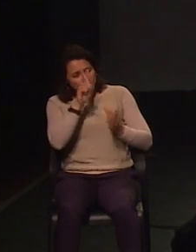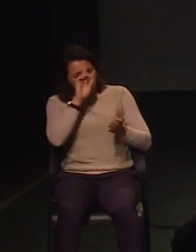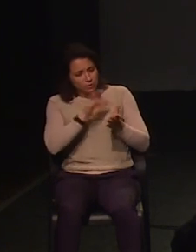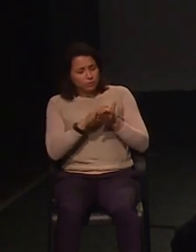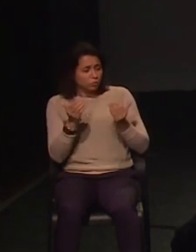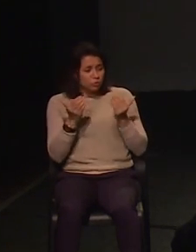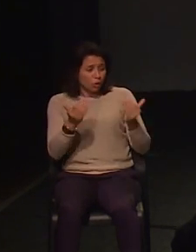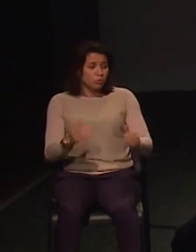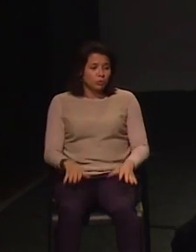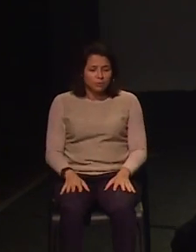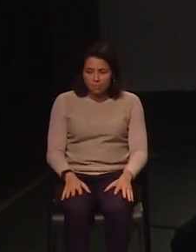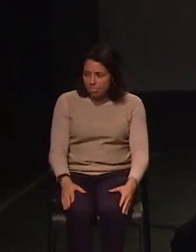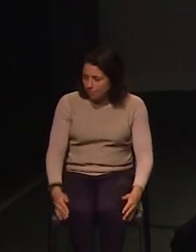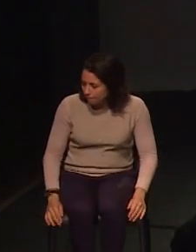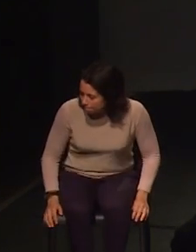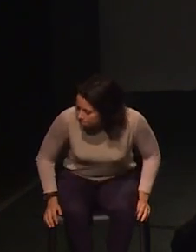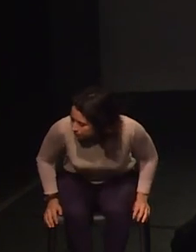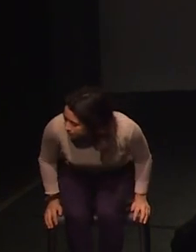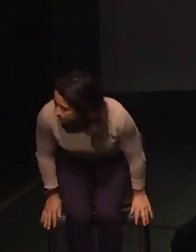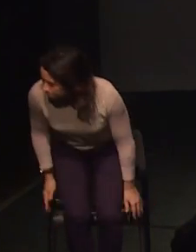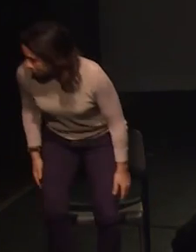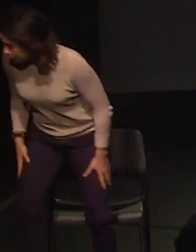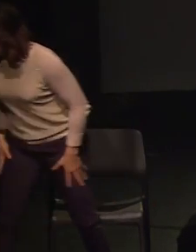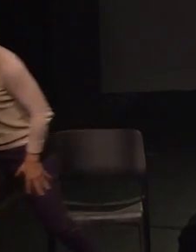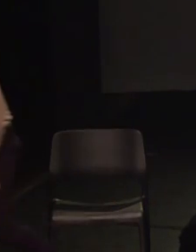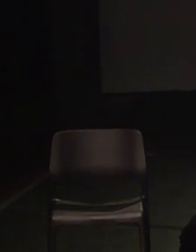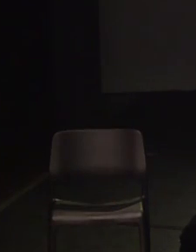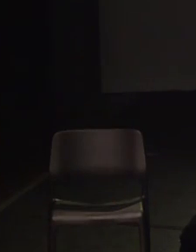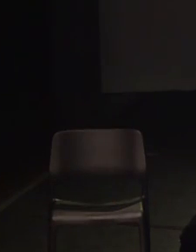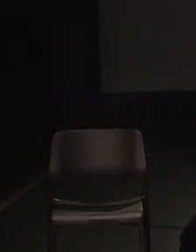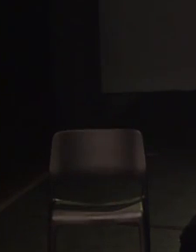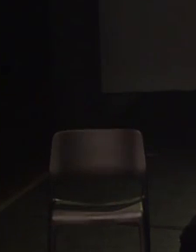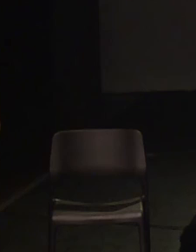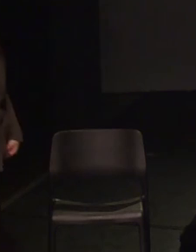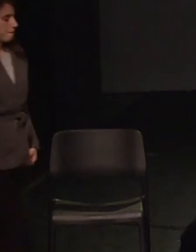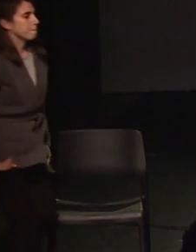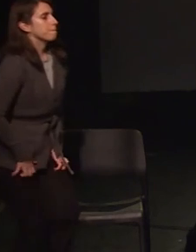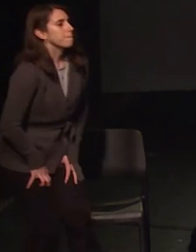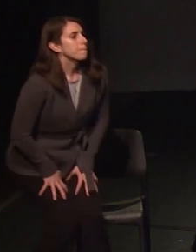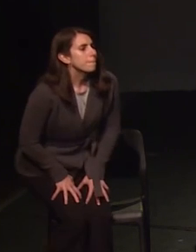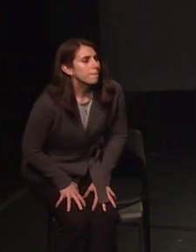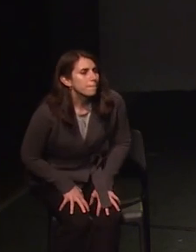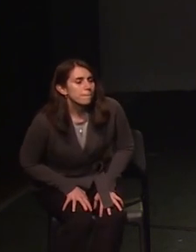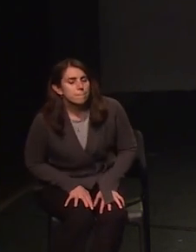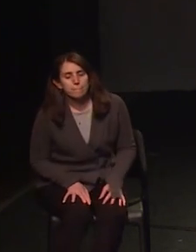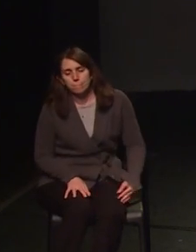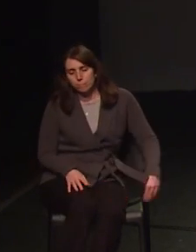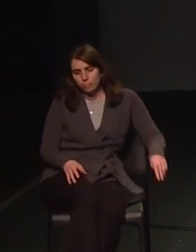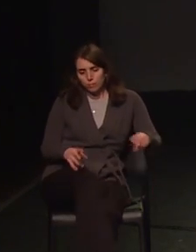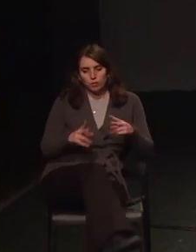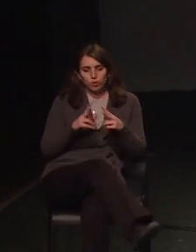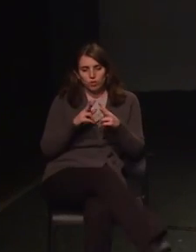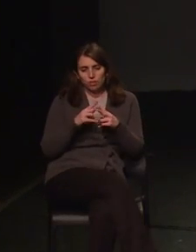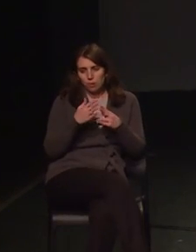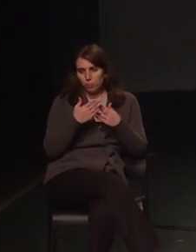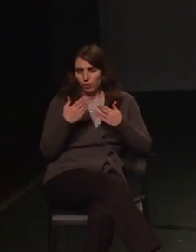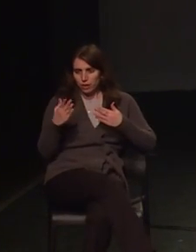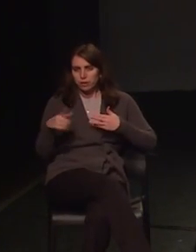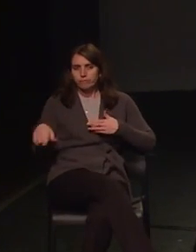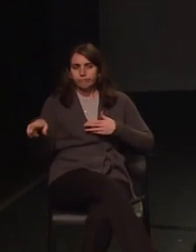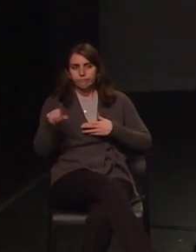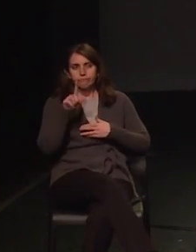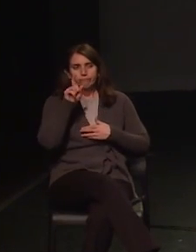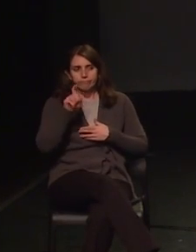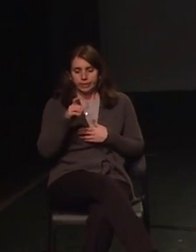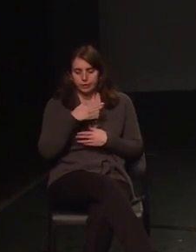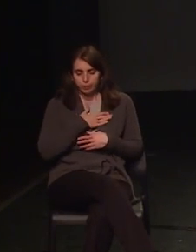it. Maurine? So a couple things. One is a willingness to be uncomfortable. And